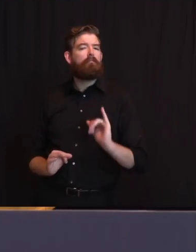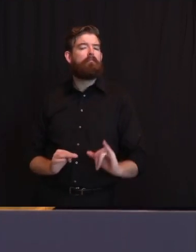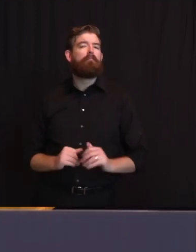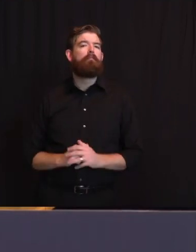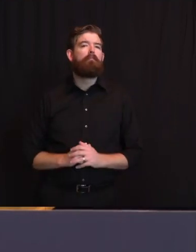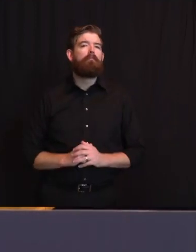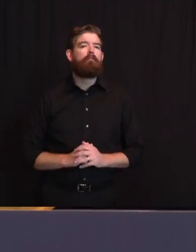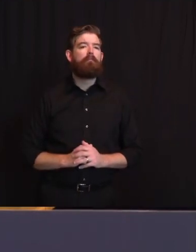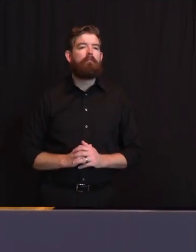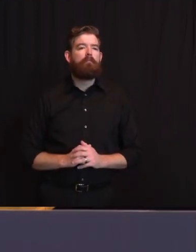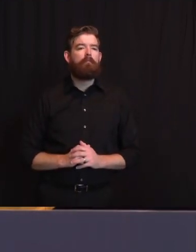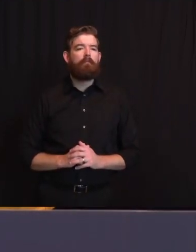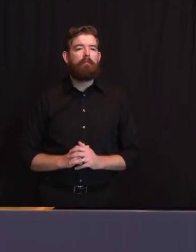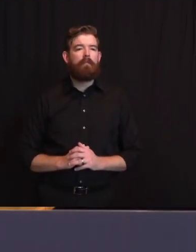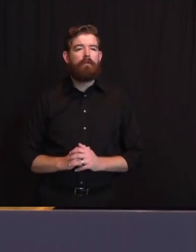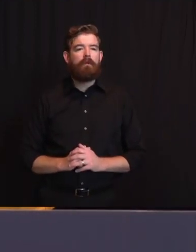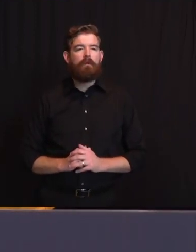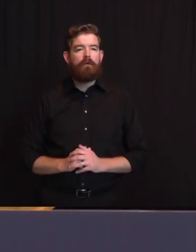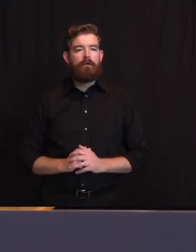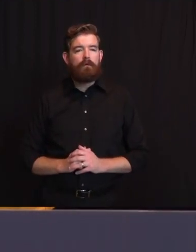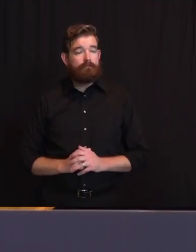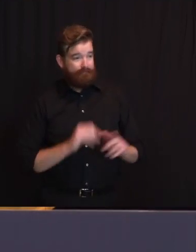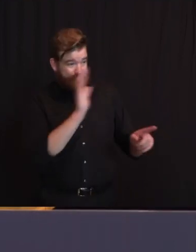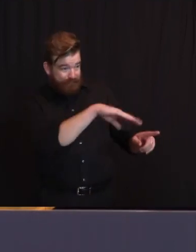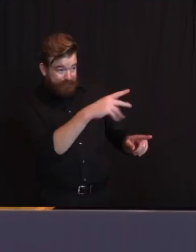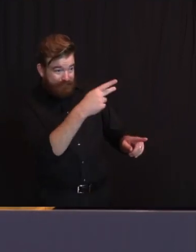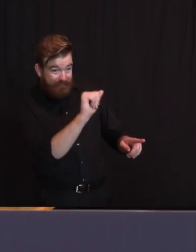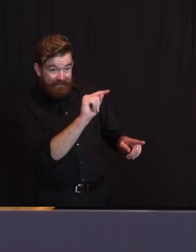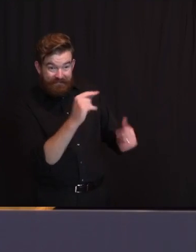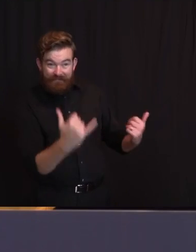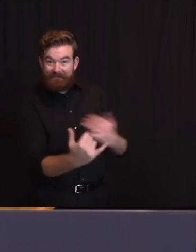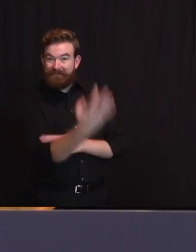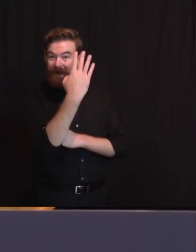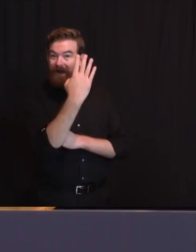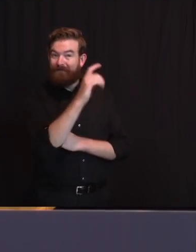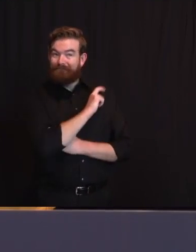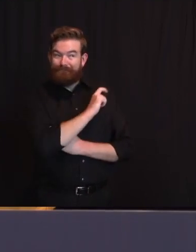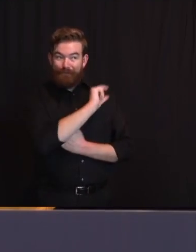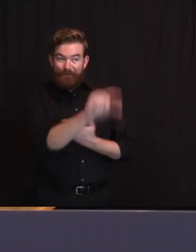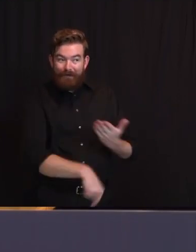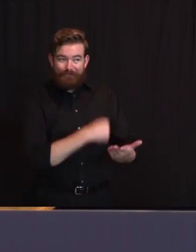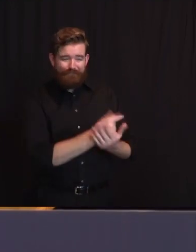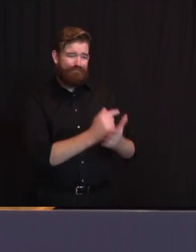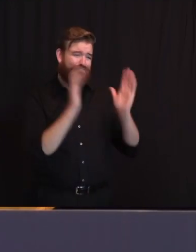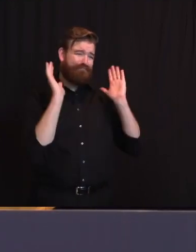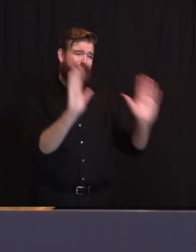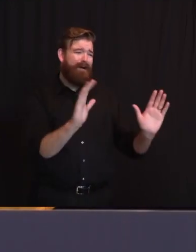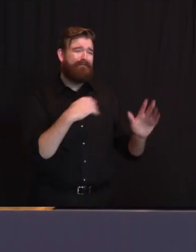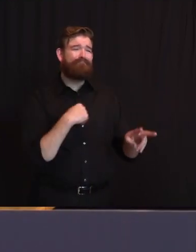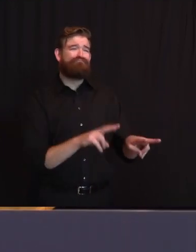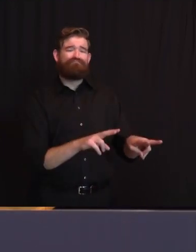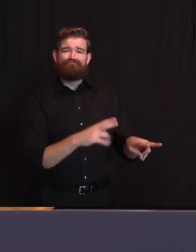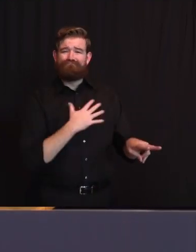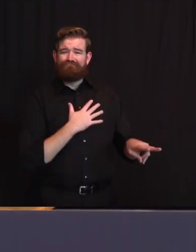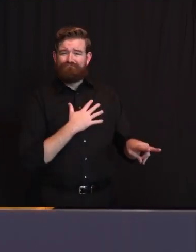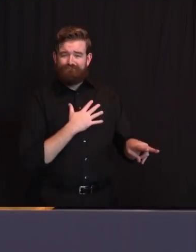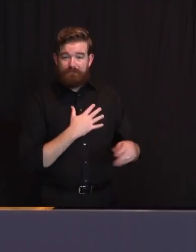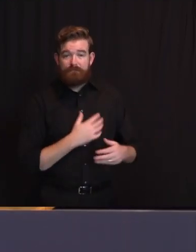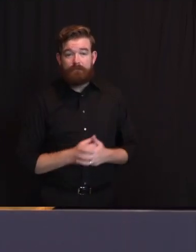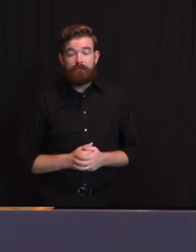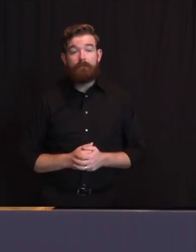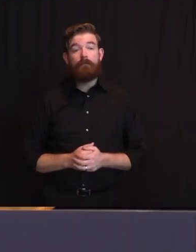morning, and thank you for allowing me to share with you. 2 things, one serious and one a little lighter. I transposed Montvale and Montville, and my